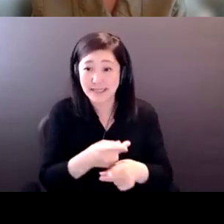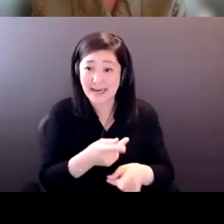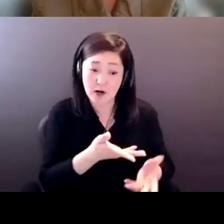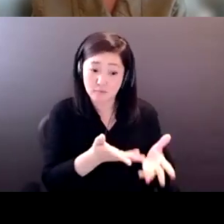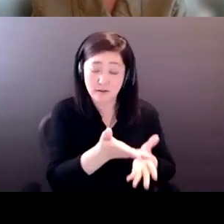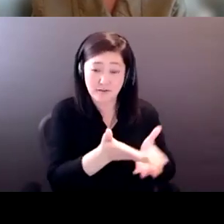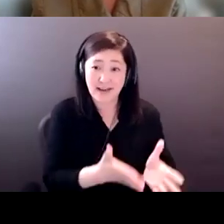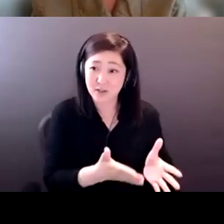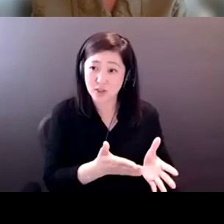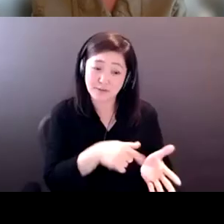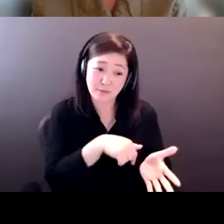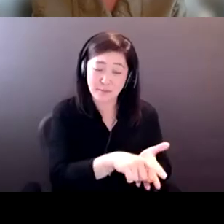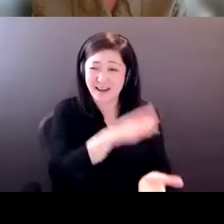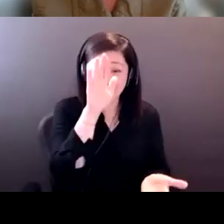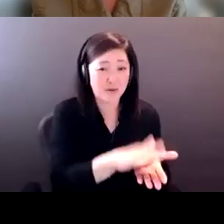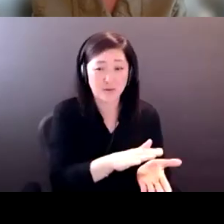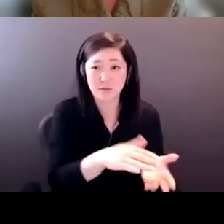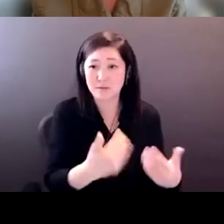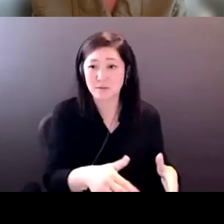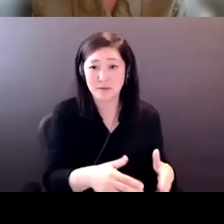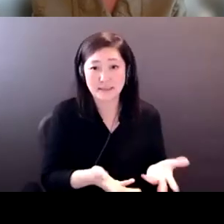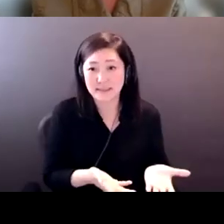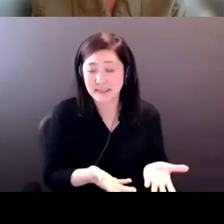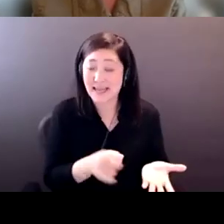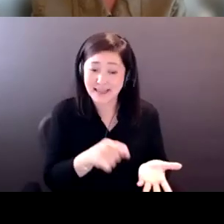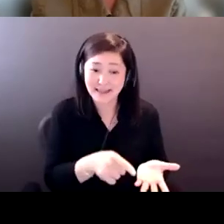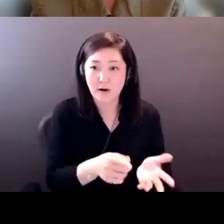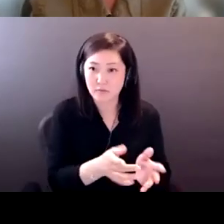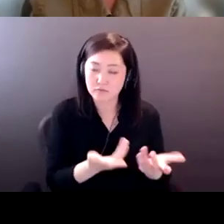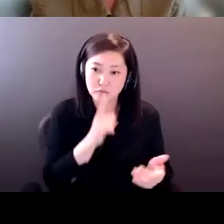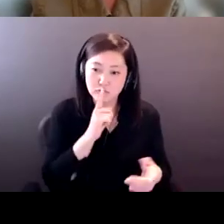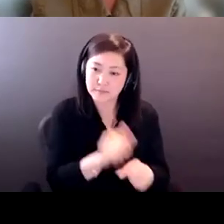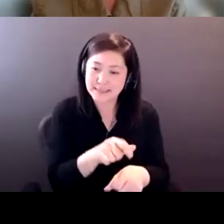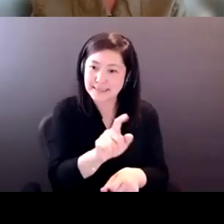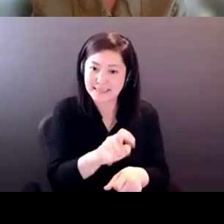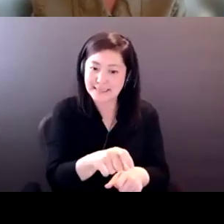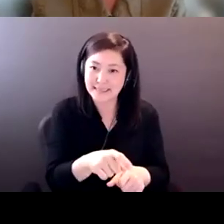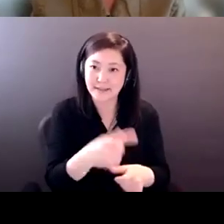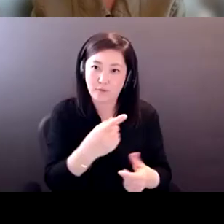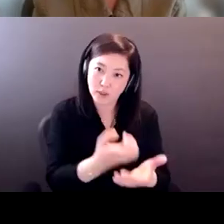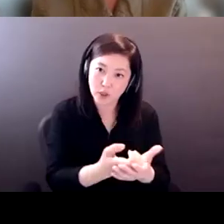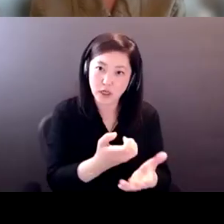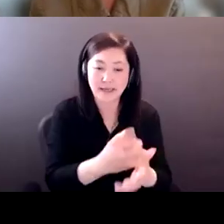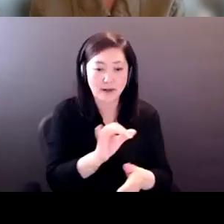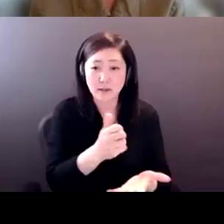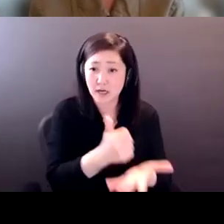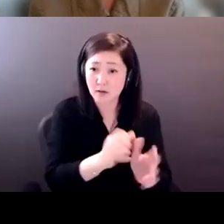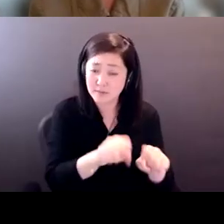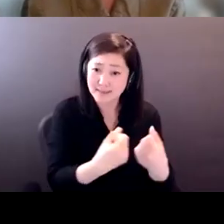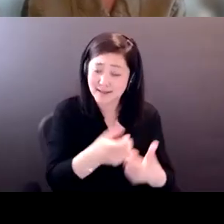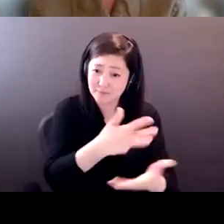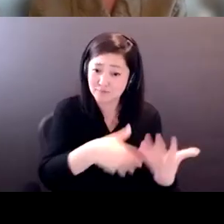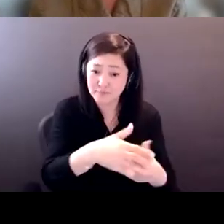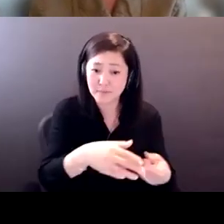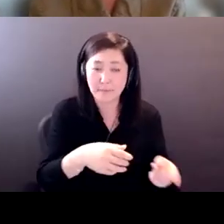they play in our economy and in our society. And of course, the increased reliance on family caregivers